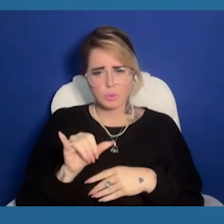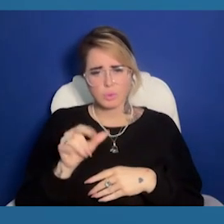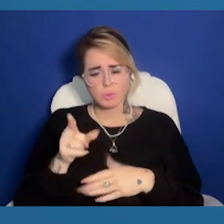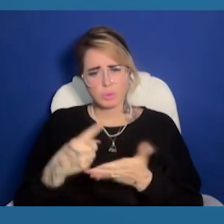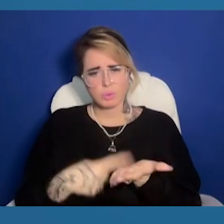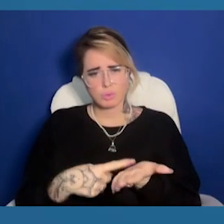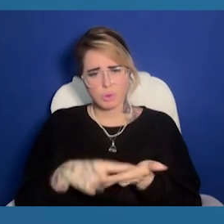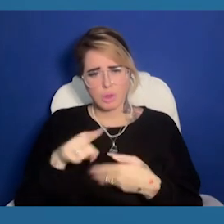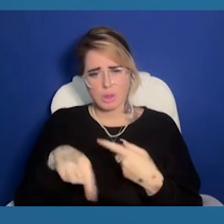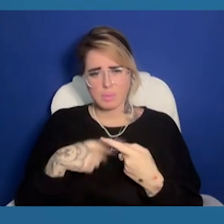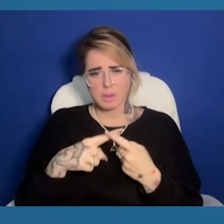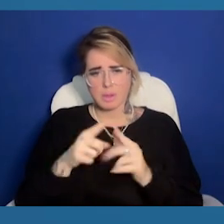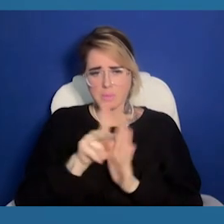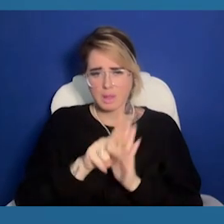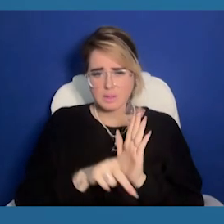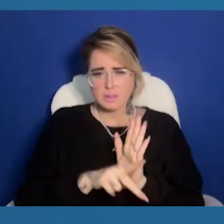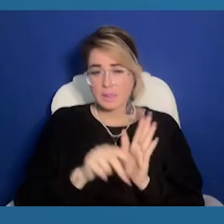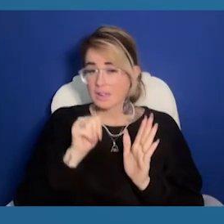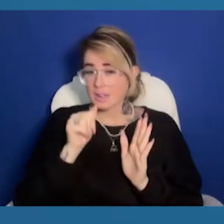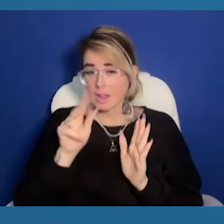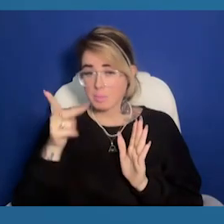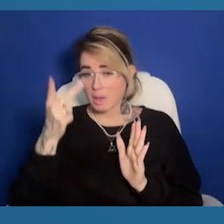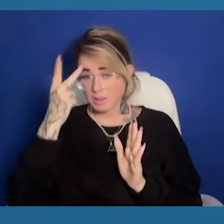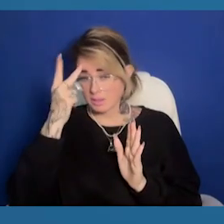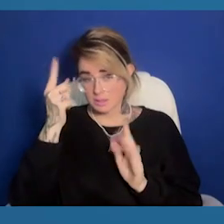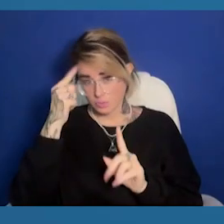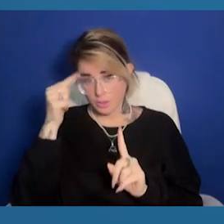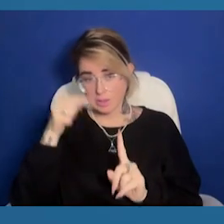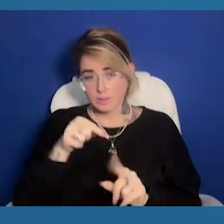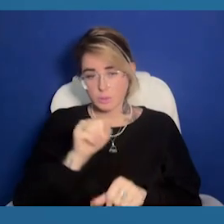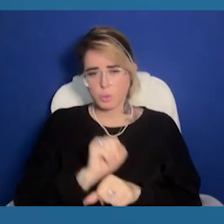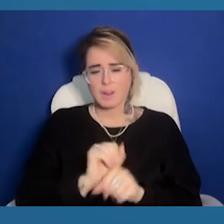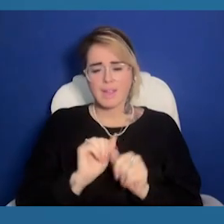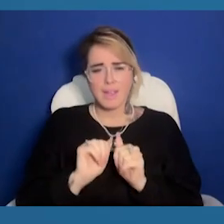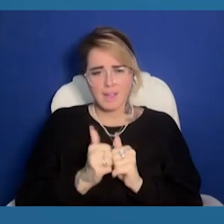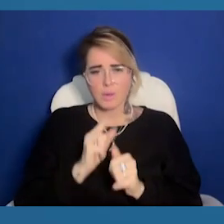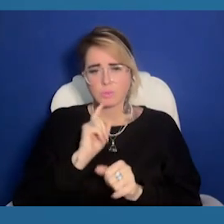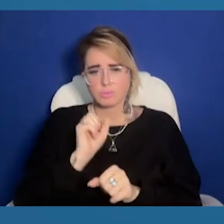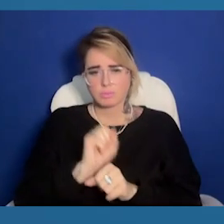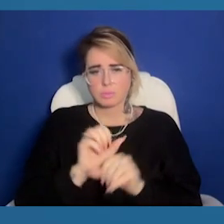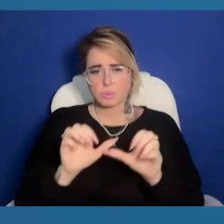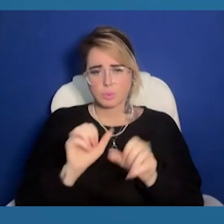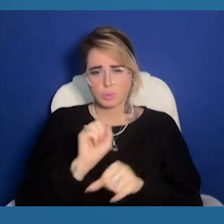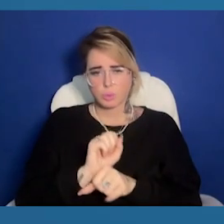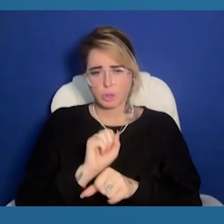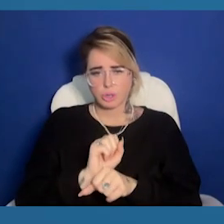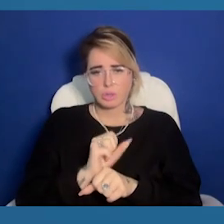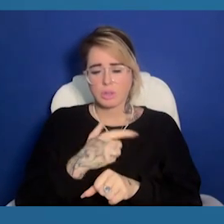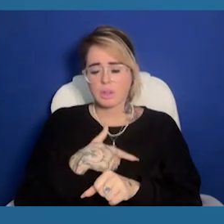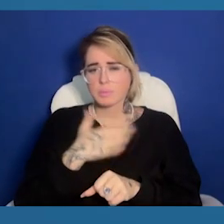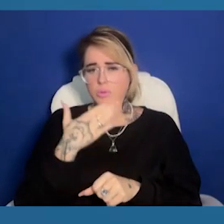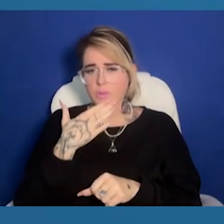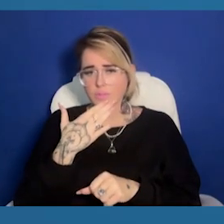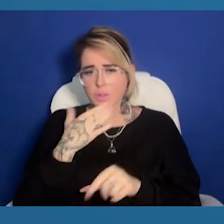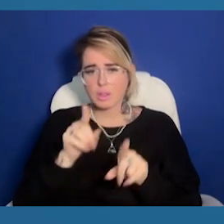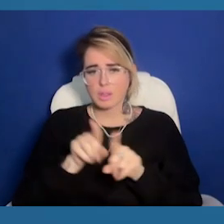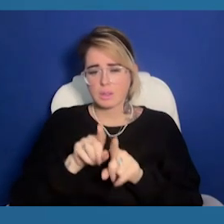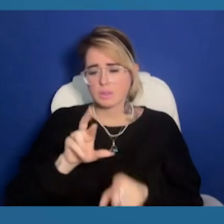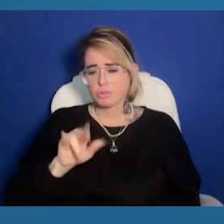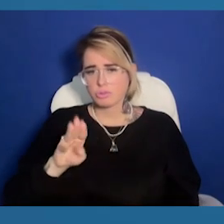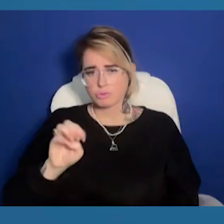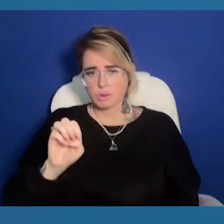the policy and not the politics of this work, but how to get this work done. I am grateful as a crime victim